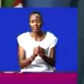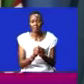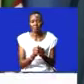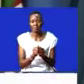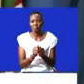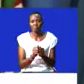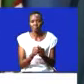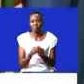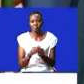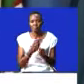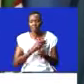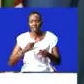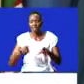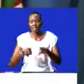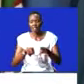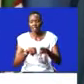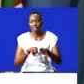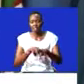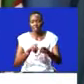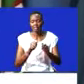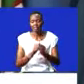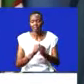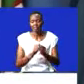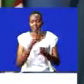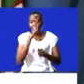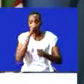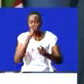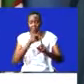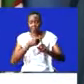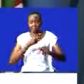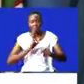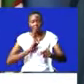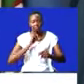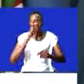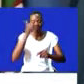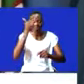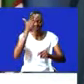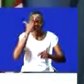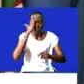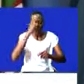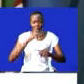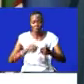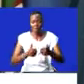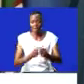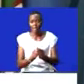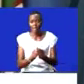And that one also, the colleagues from Uganda know, the raising of Lake Victoria Basin,